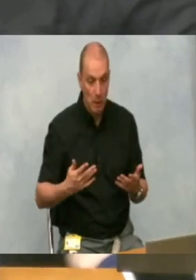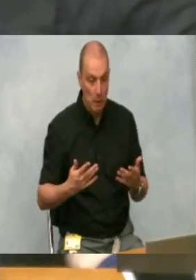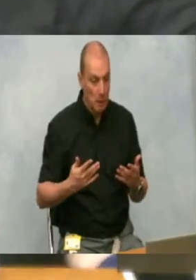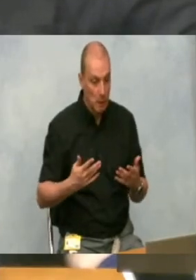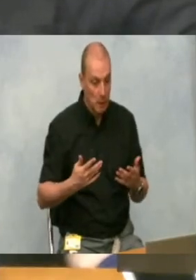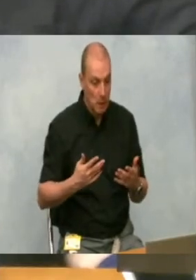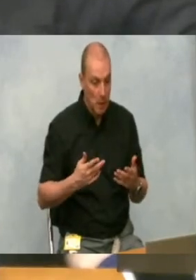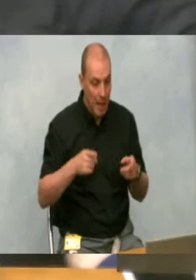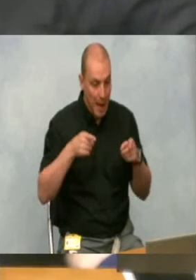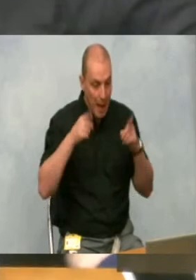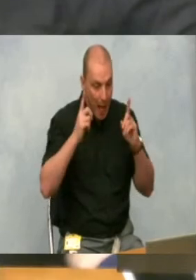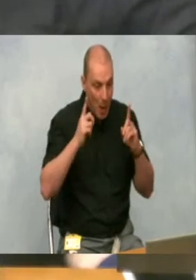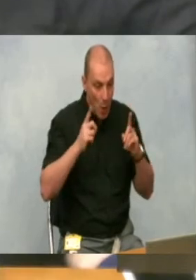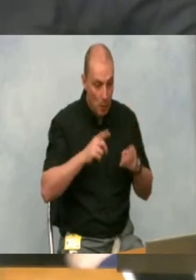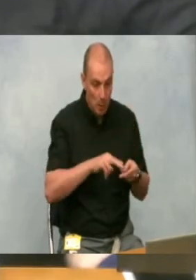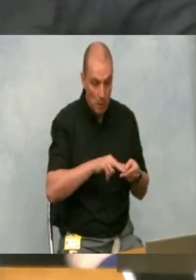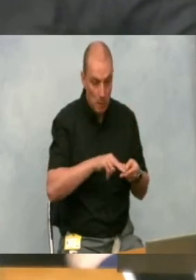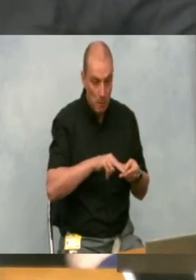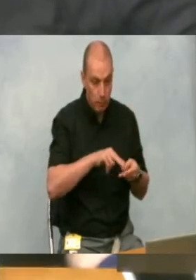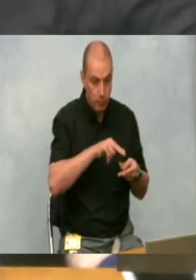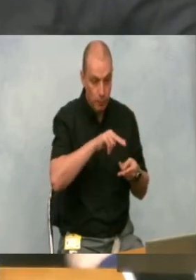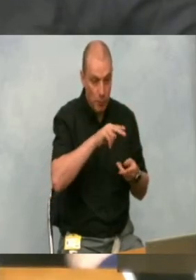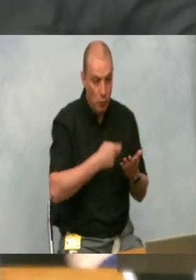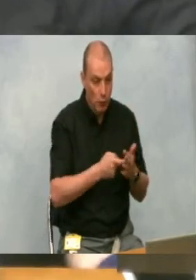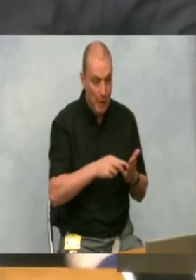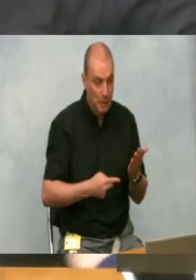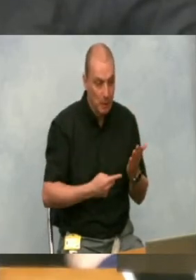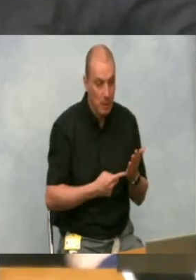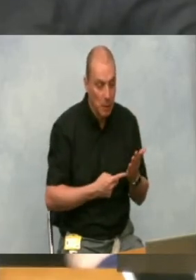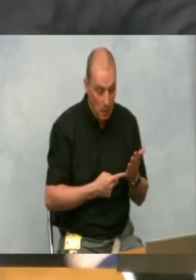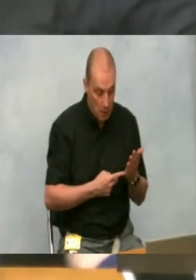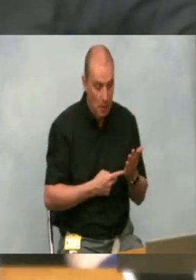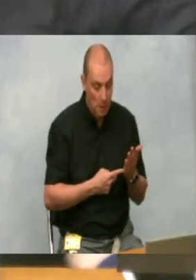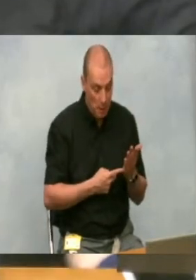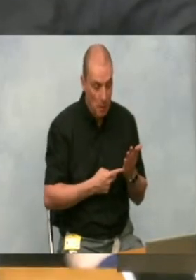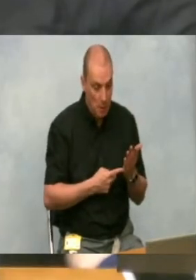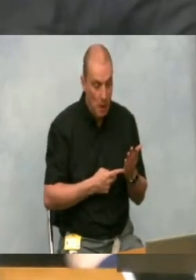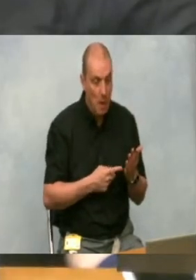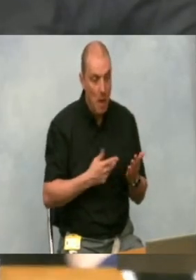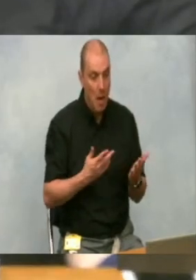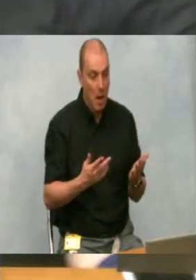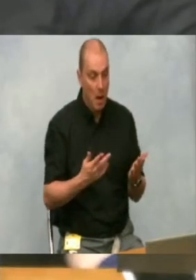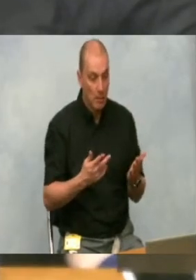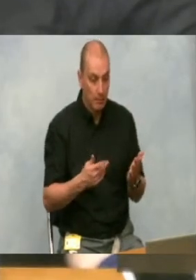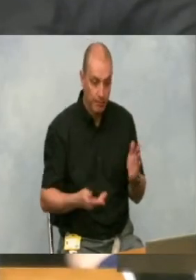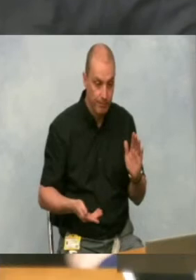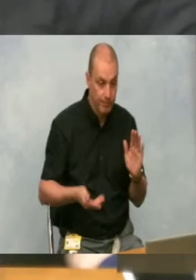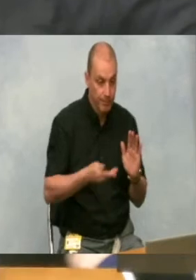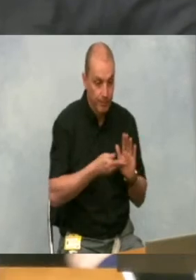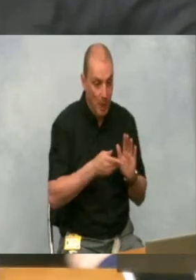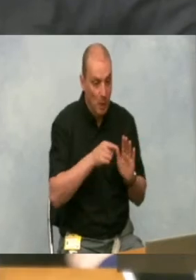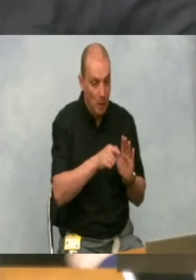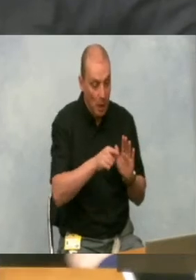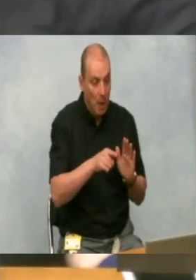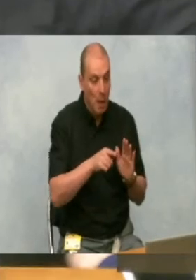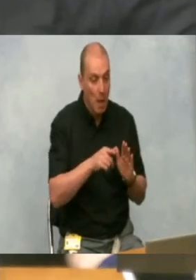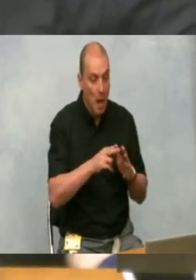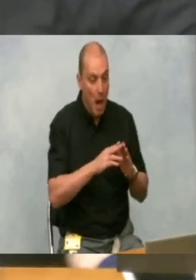our current numbers of building larger properties, facing either an overcrowding situation in a temporary accommodation or